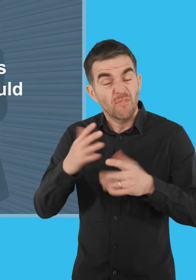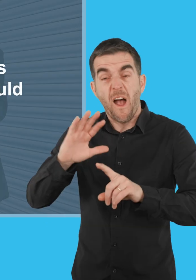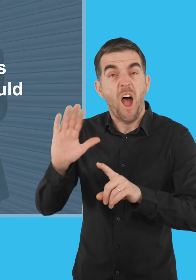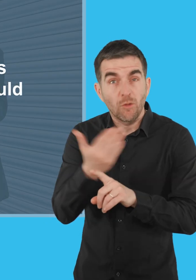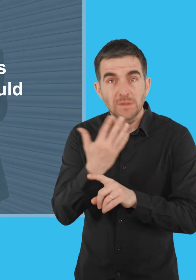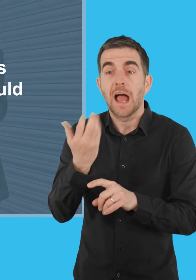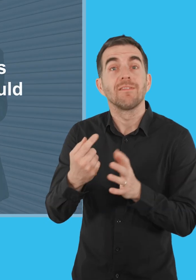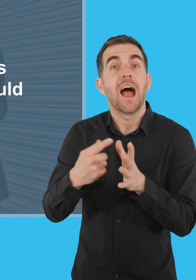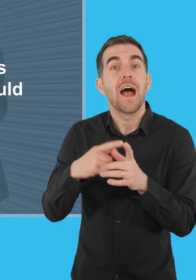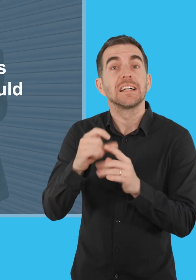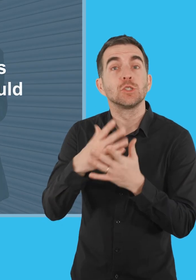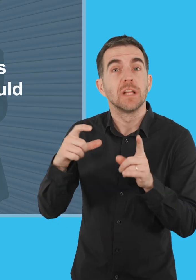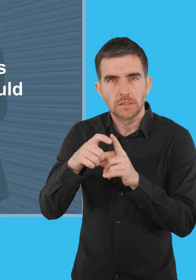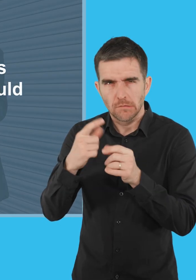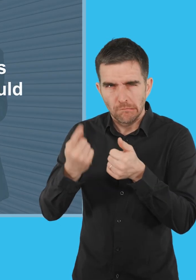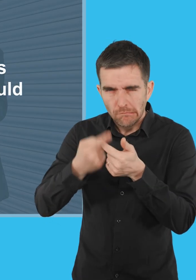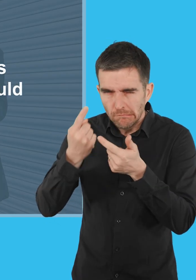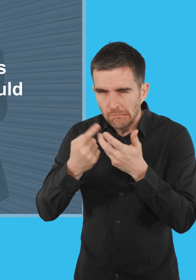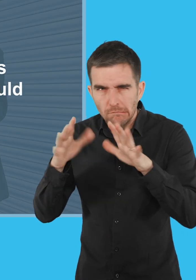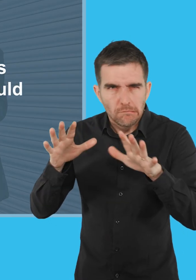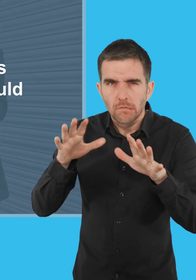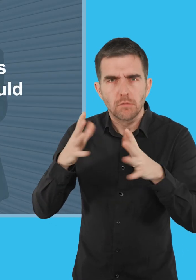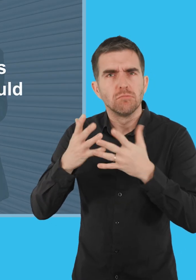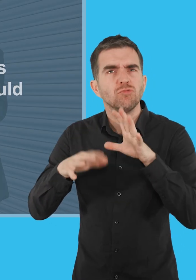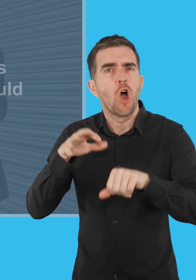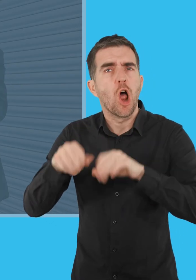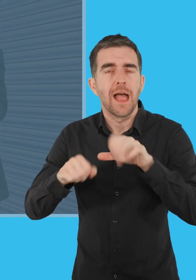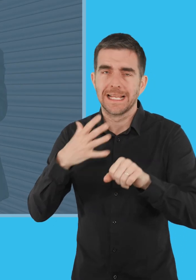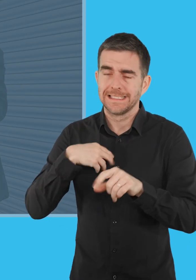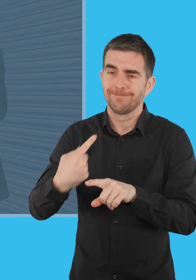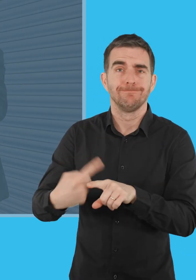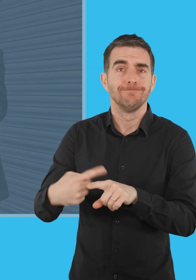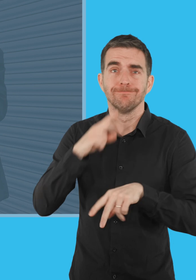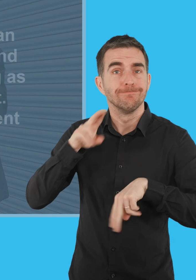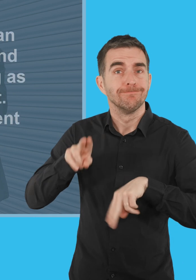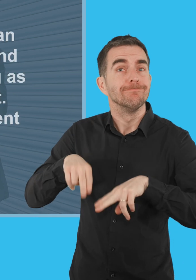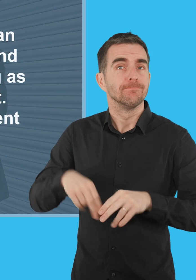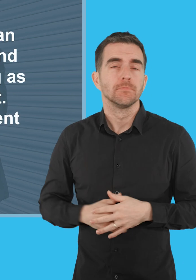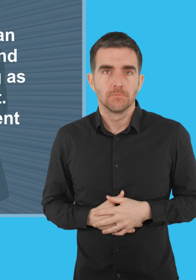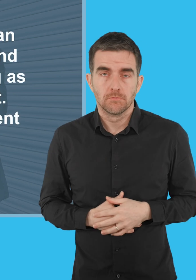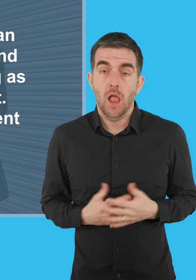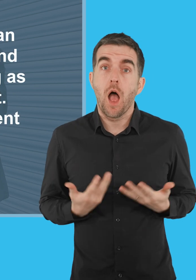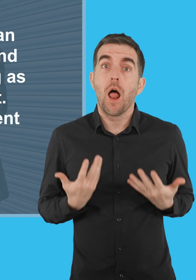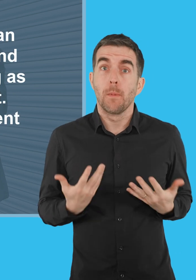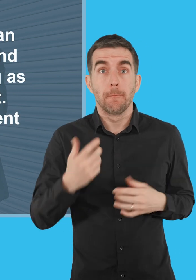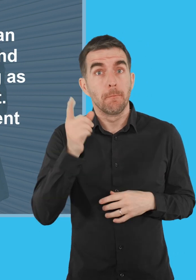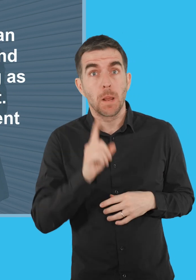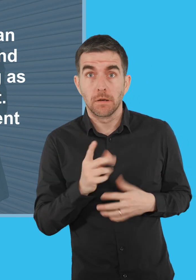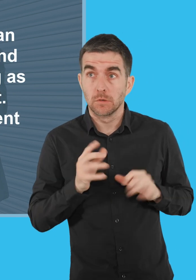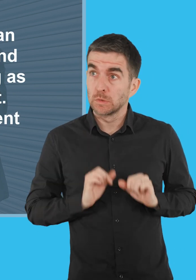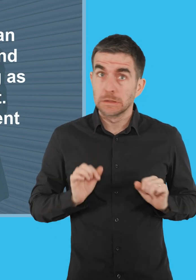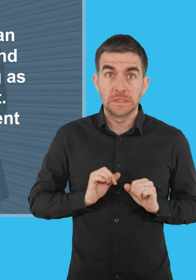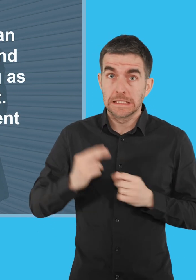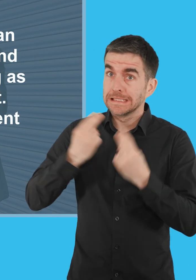Everyone with ADHD symptoms struggles in some way. We should be assessed quickly. At present, people are just left on an